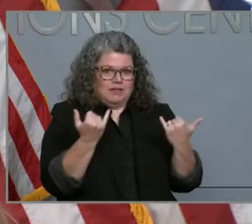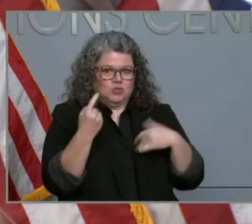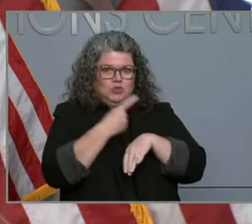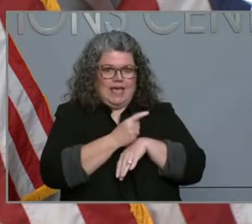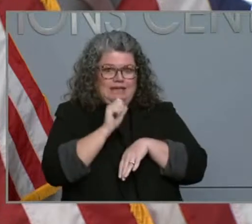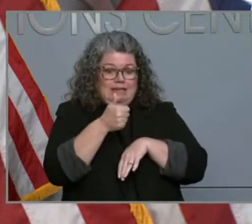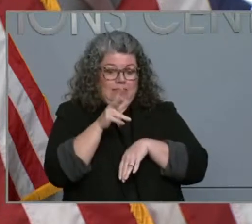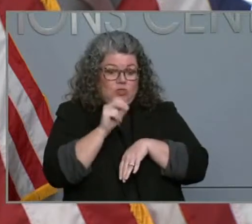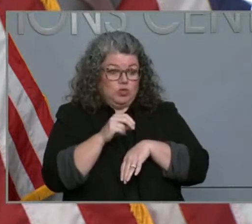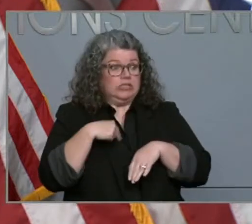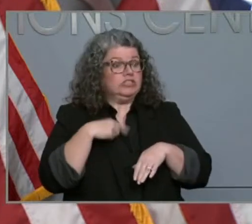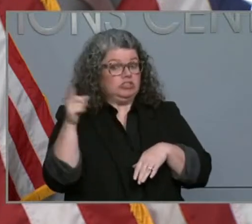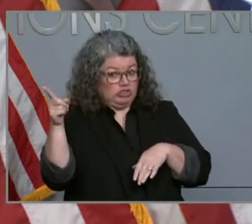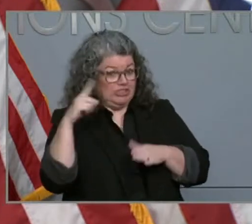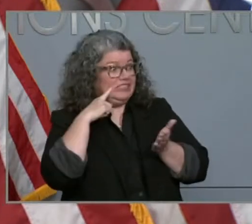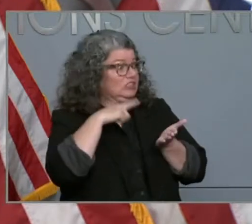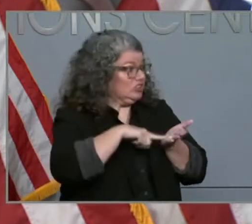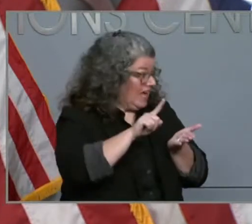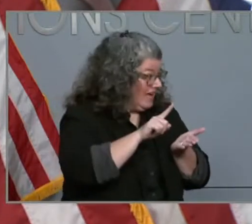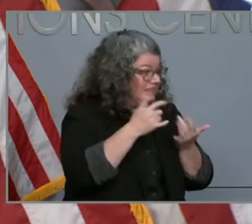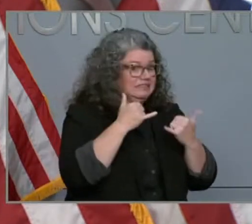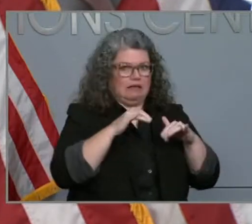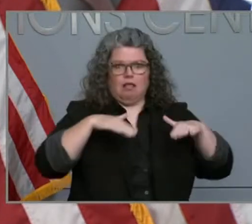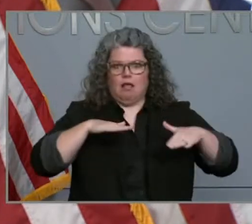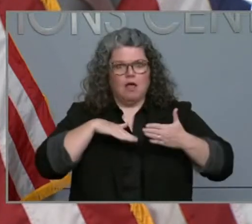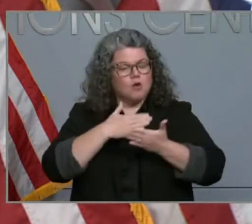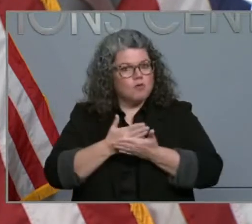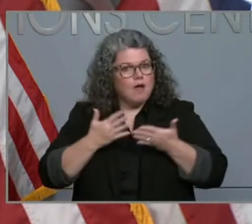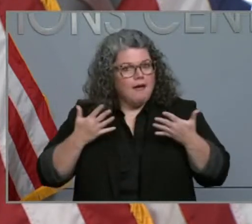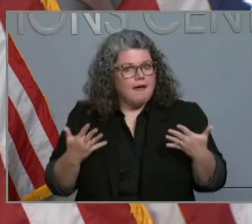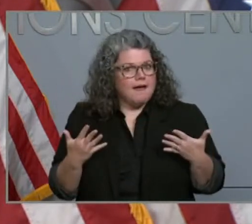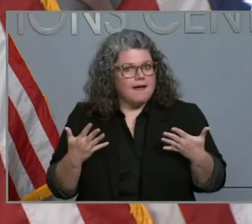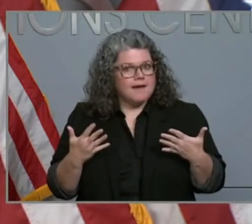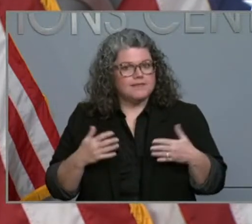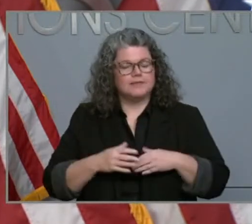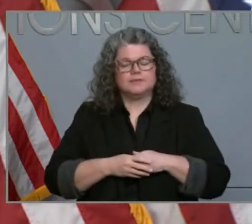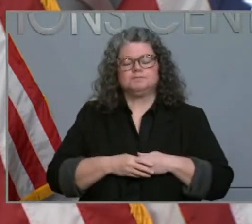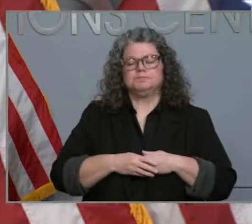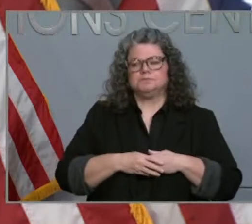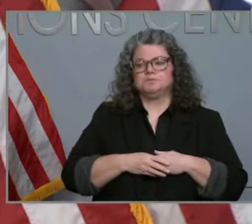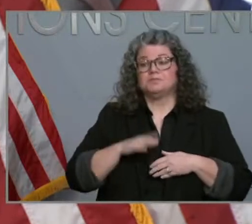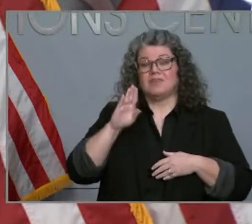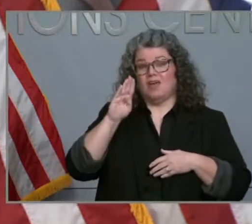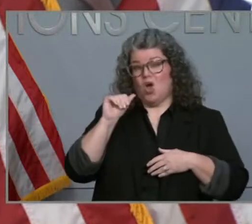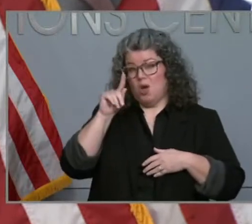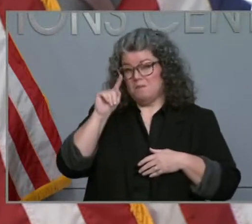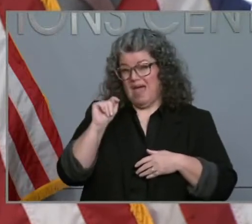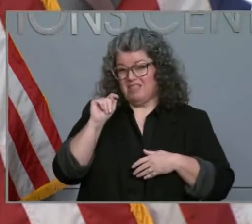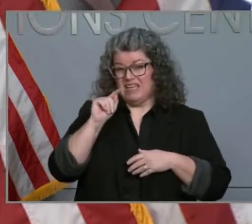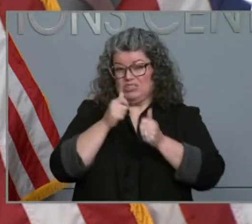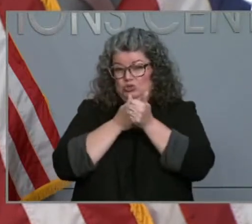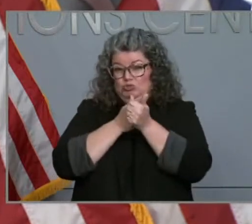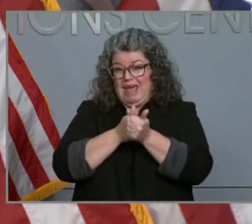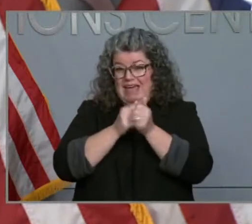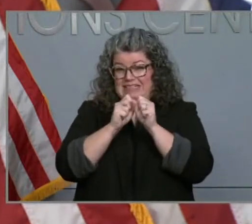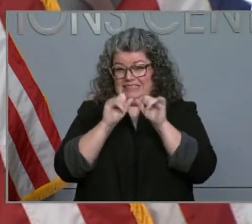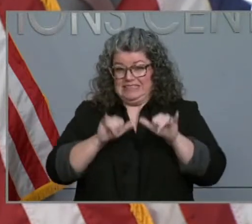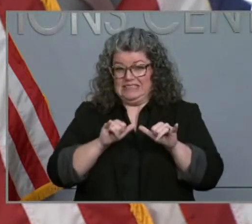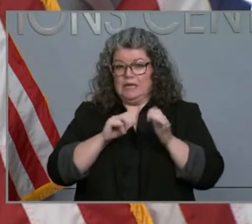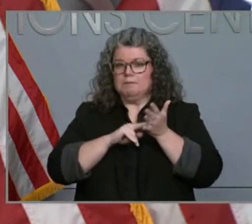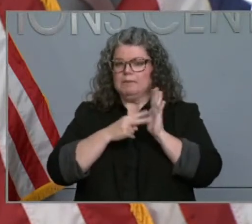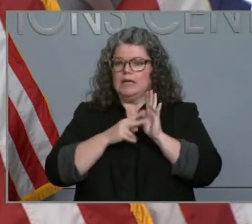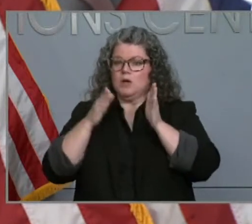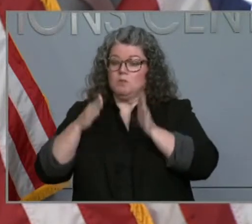still not there. Okay. Obviously, we have the ballot track system that allows a voter to track